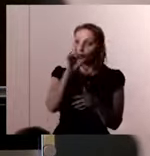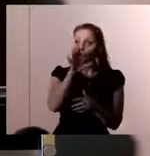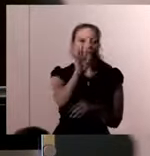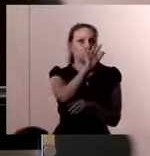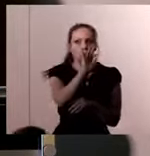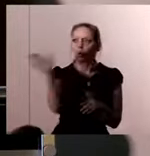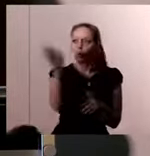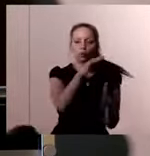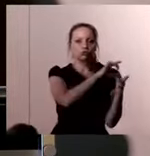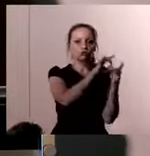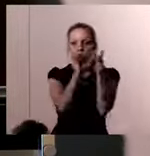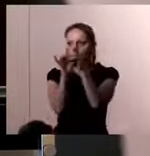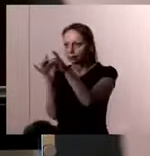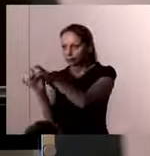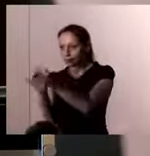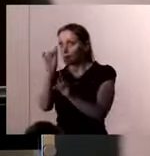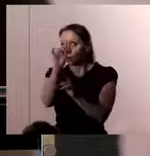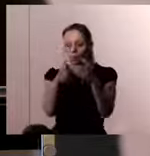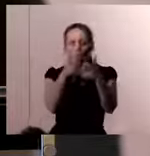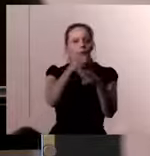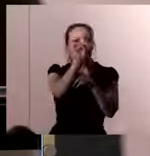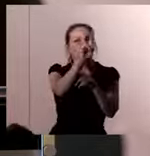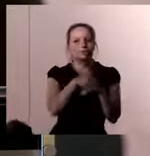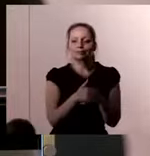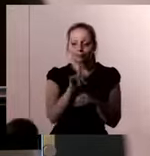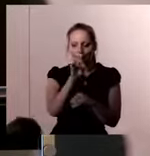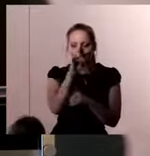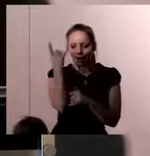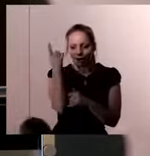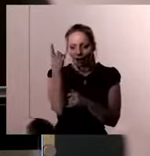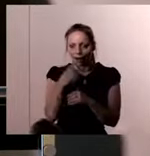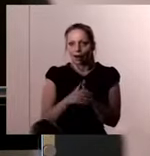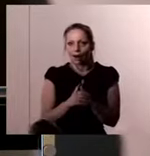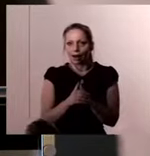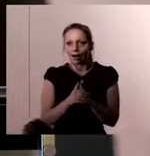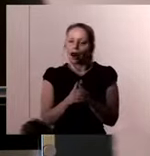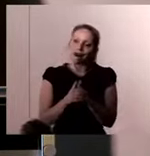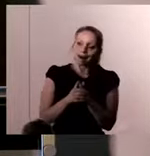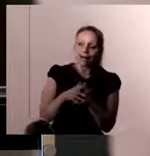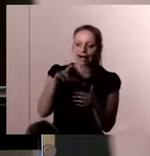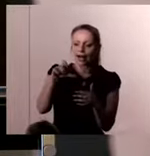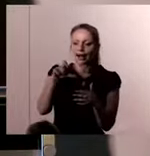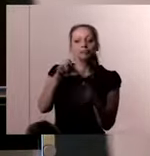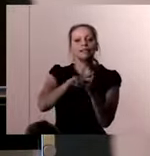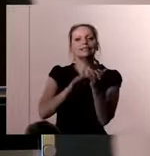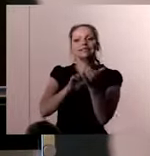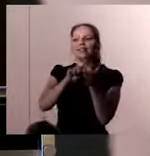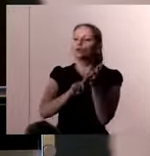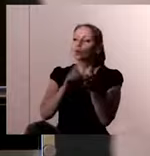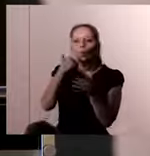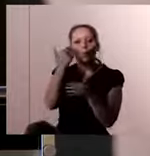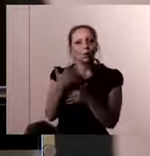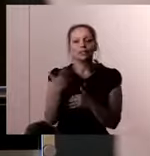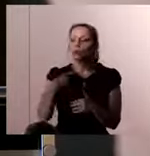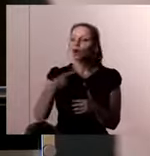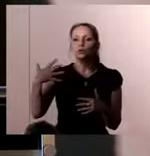to each other. But the problem is that we can't take refuge in blanket cynicism because you have to get your information